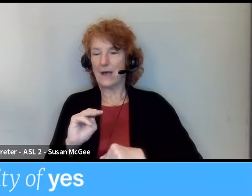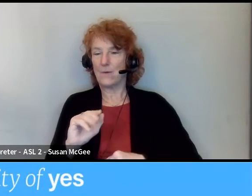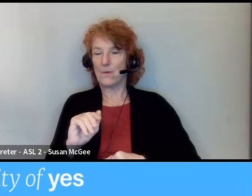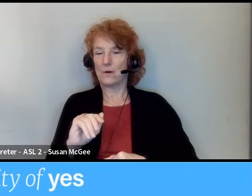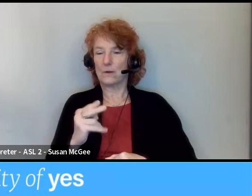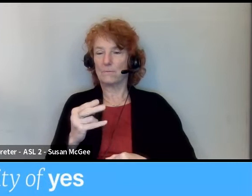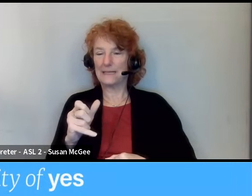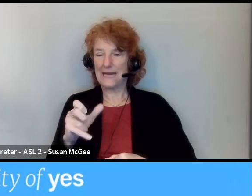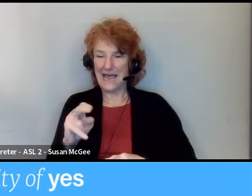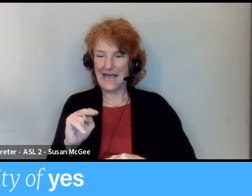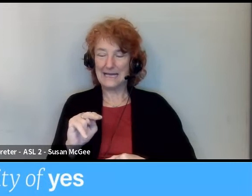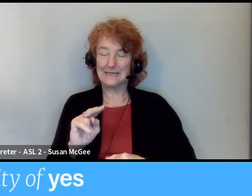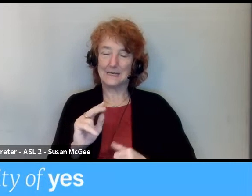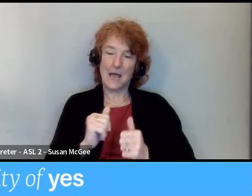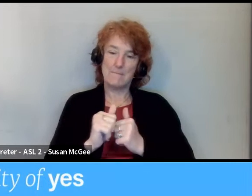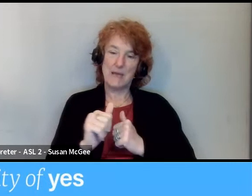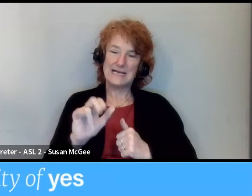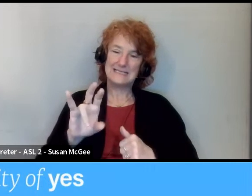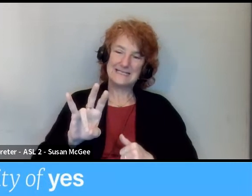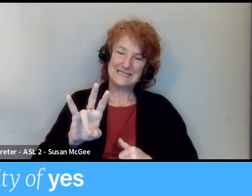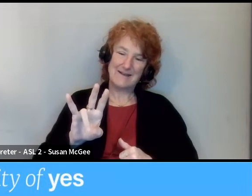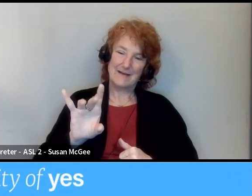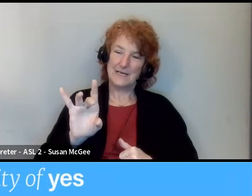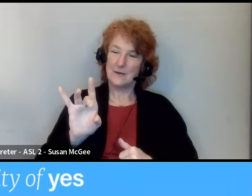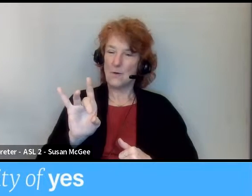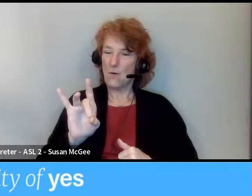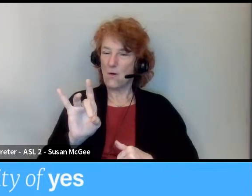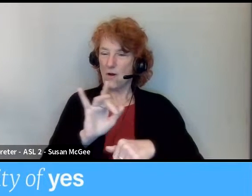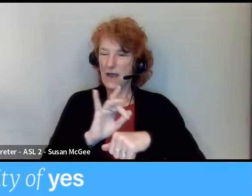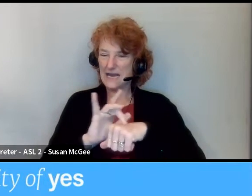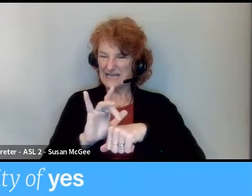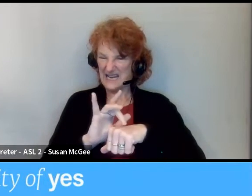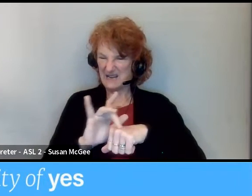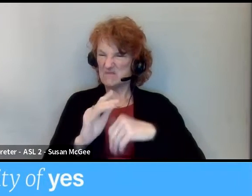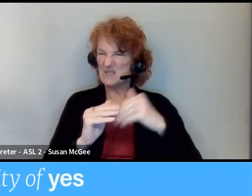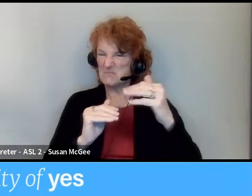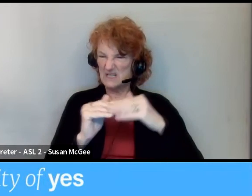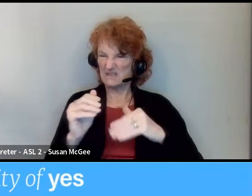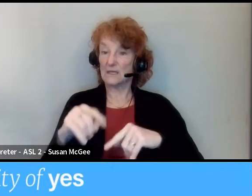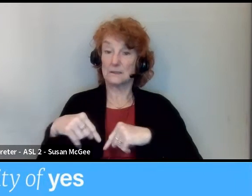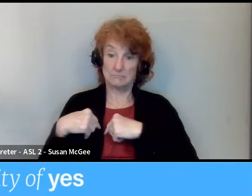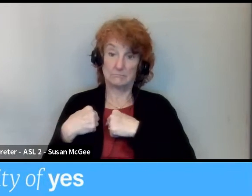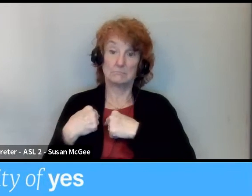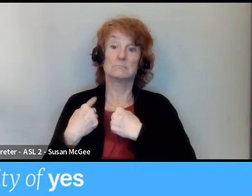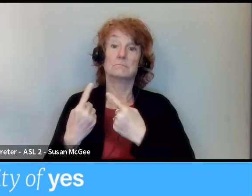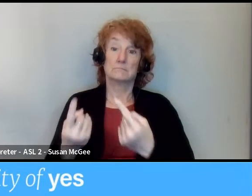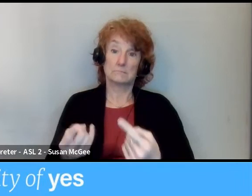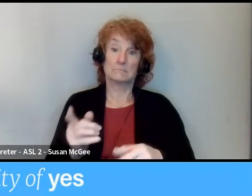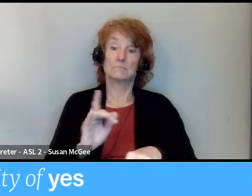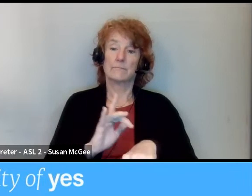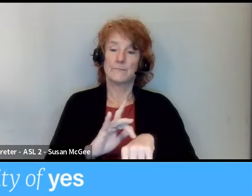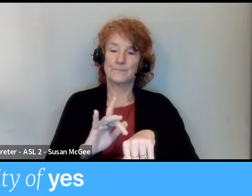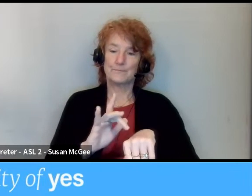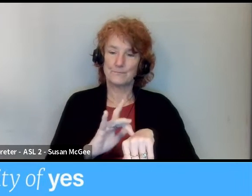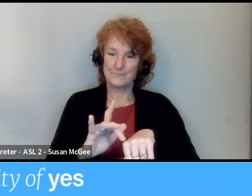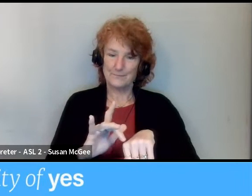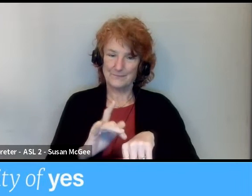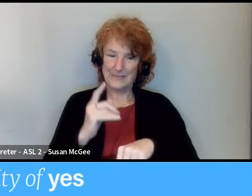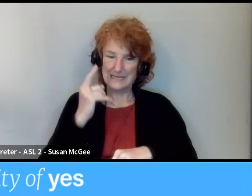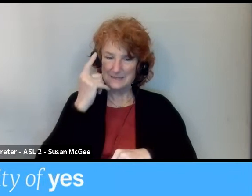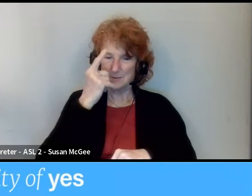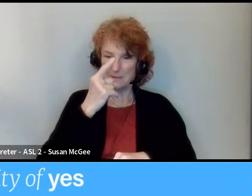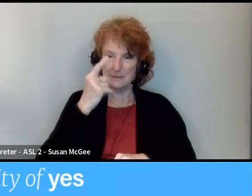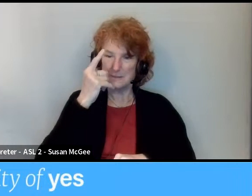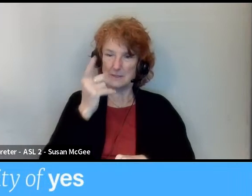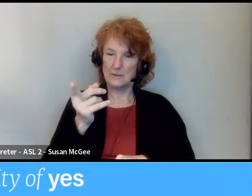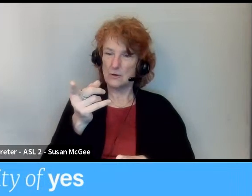8 empty buildings. So I'm just wondering, and they've been empty for a couple of years. So I was just wondering where those would fit into